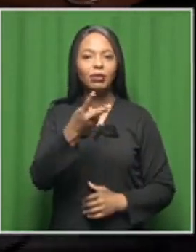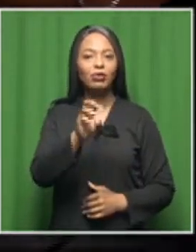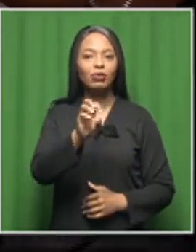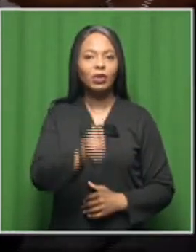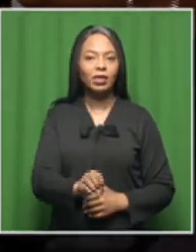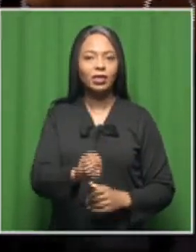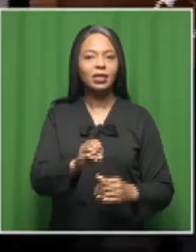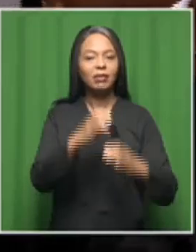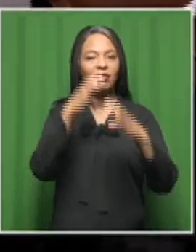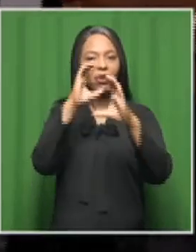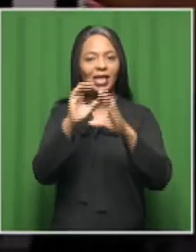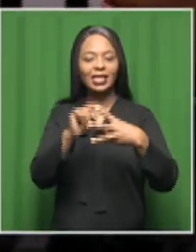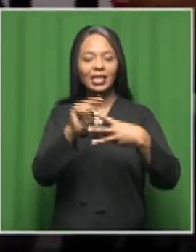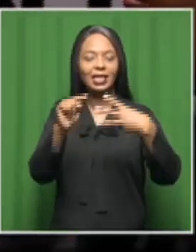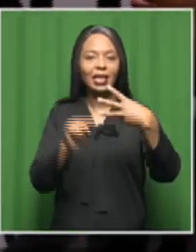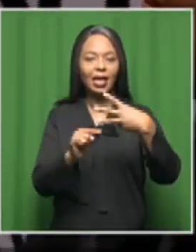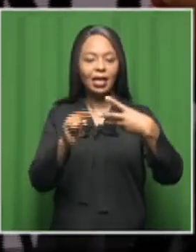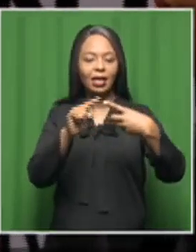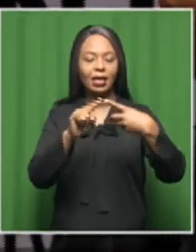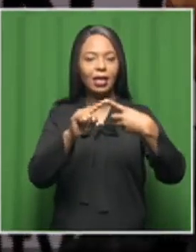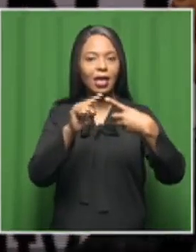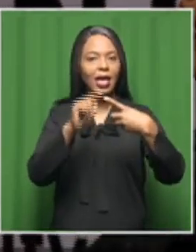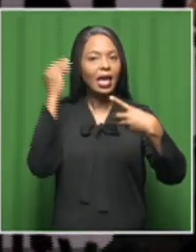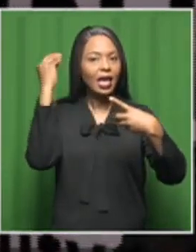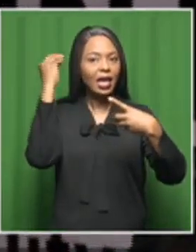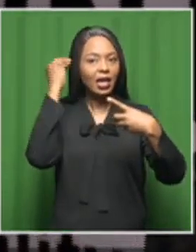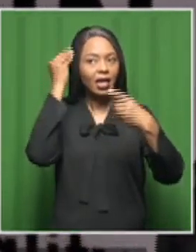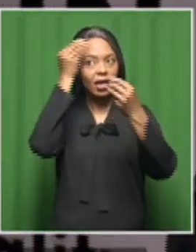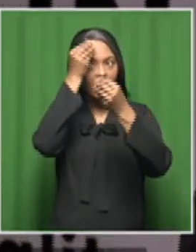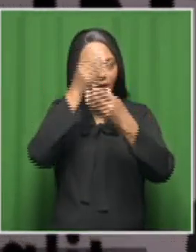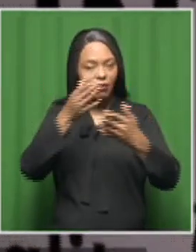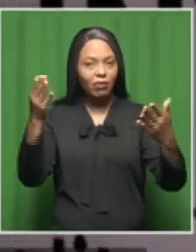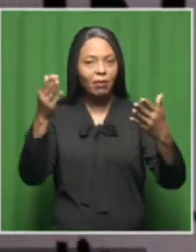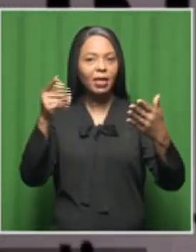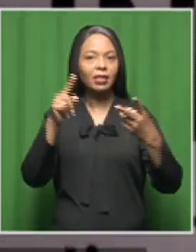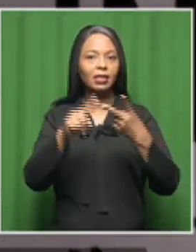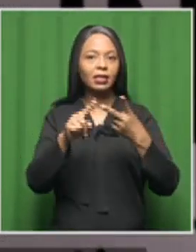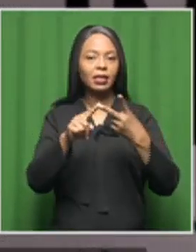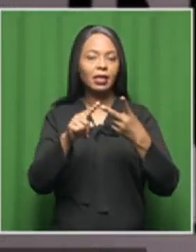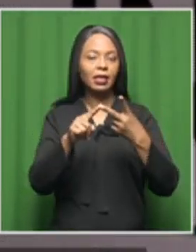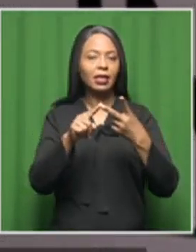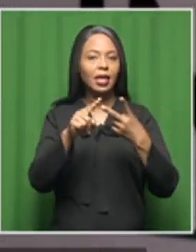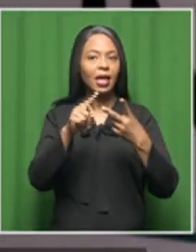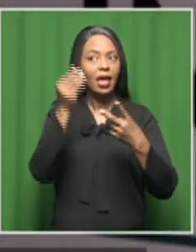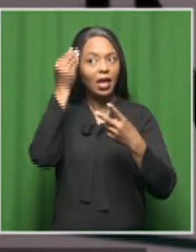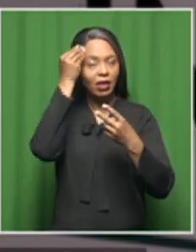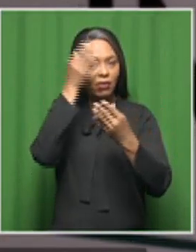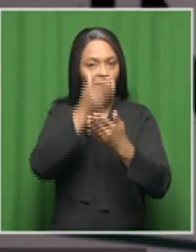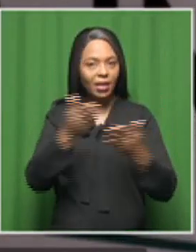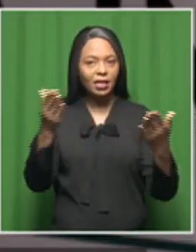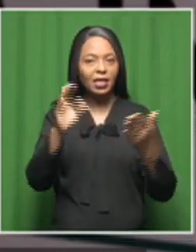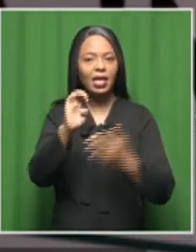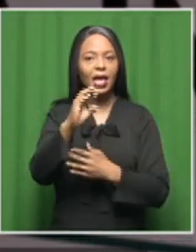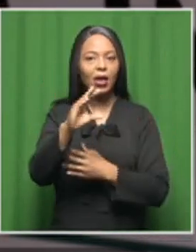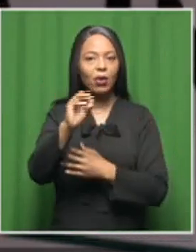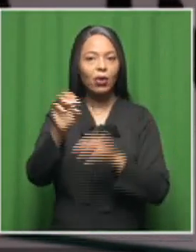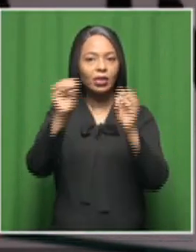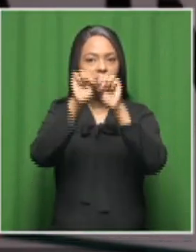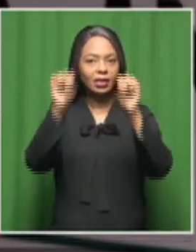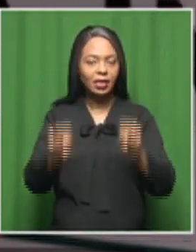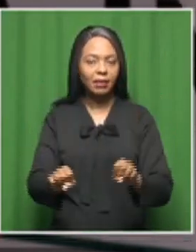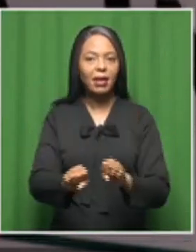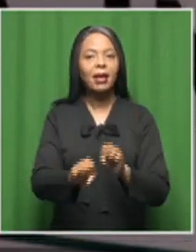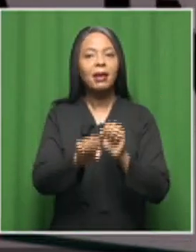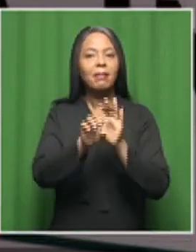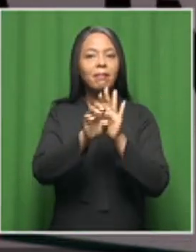is information integrity in the broader information ecosystem. The second is media viability, and the third